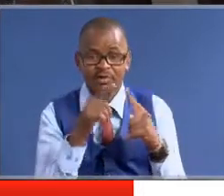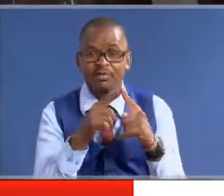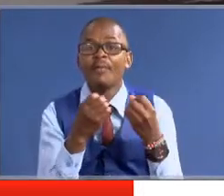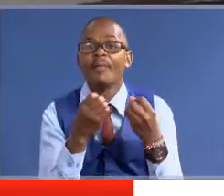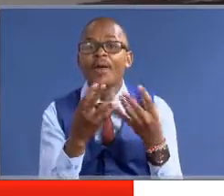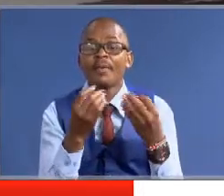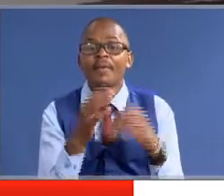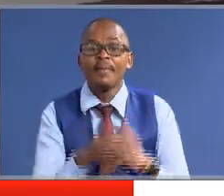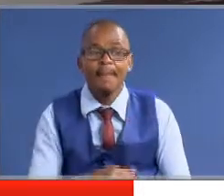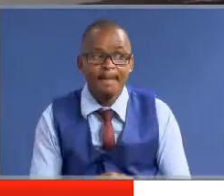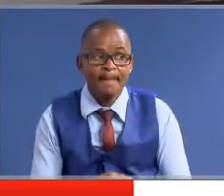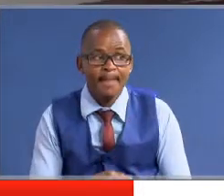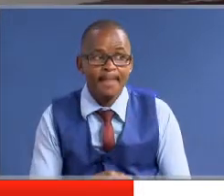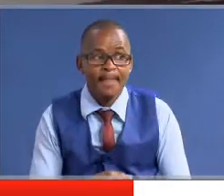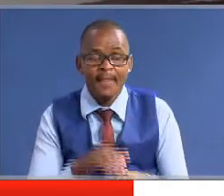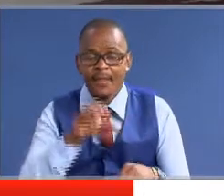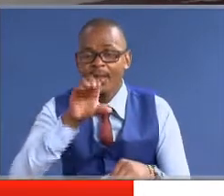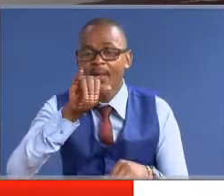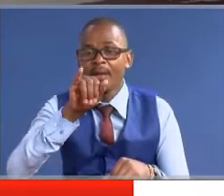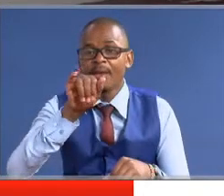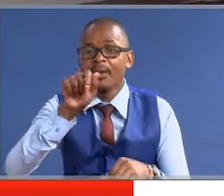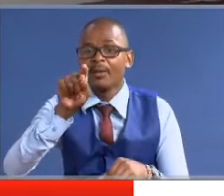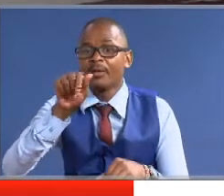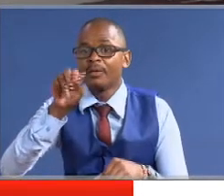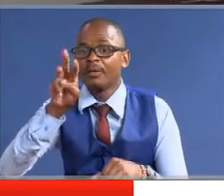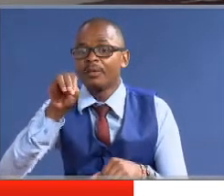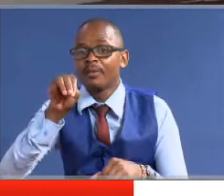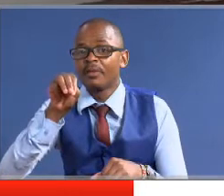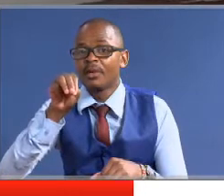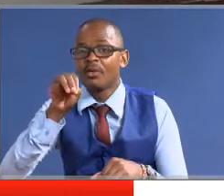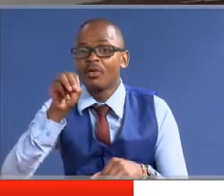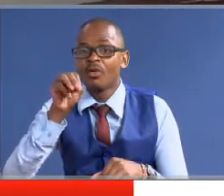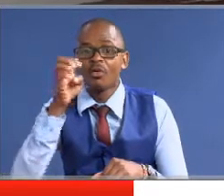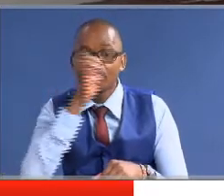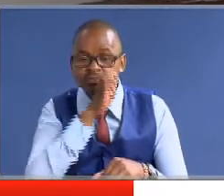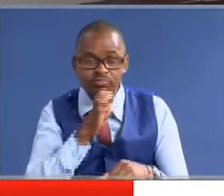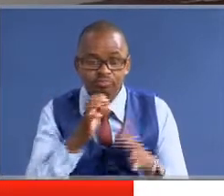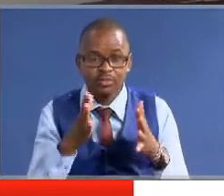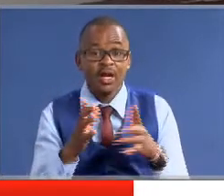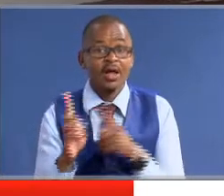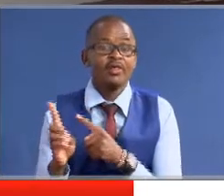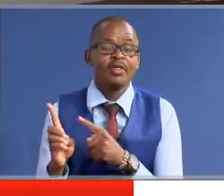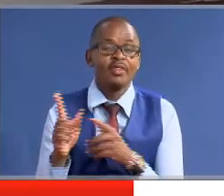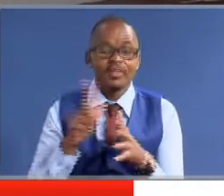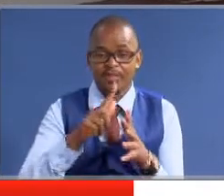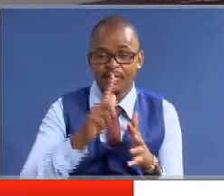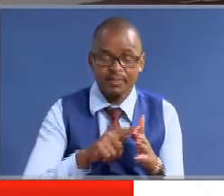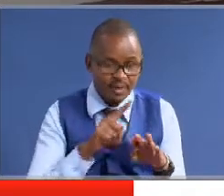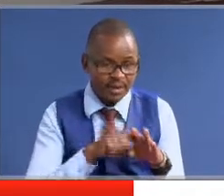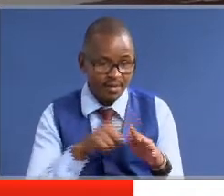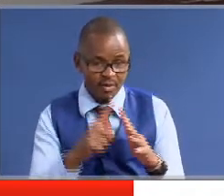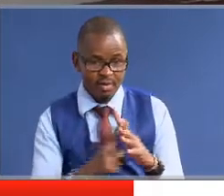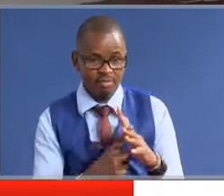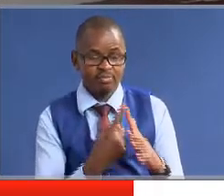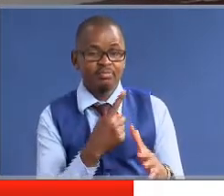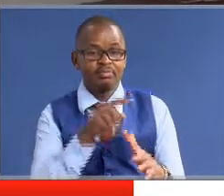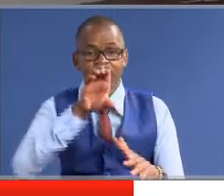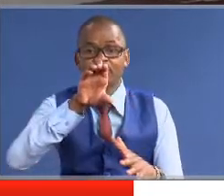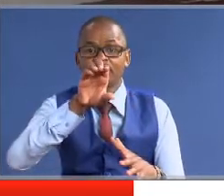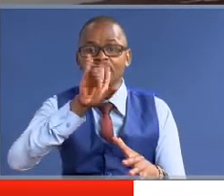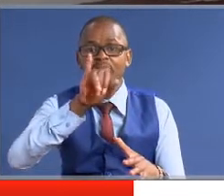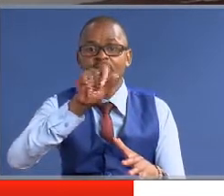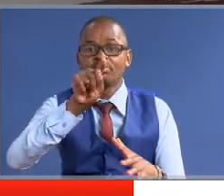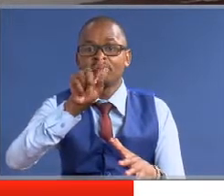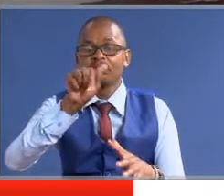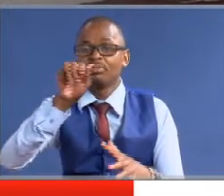many. In Sitam, I was an elder at Valley Road. Then when we started Sitam Fika